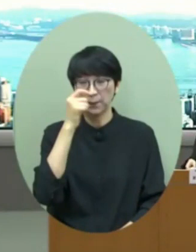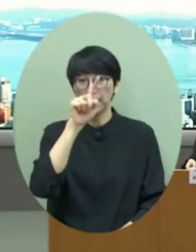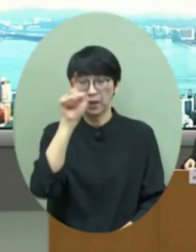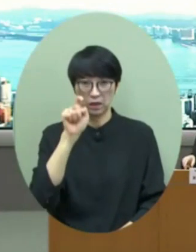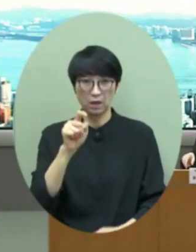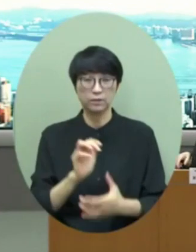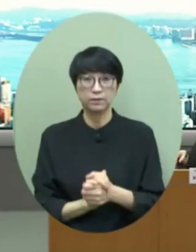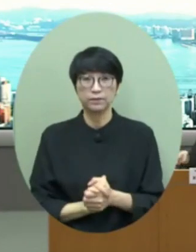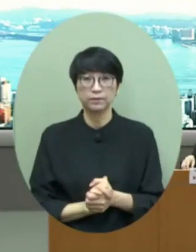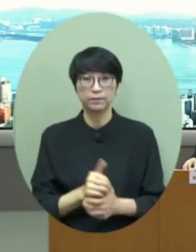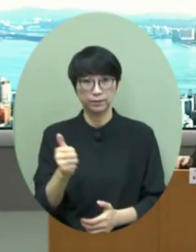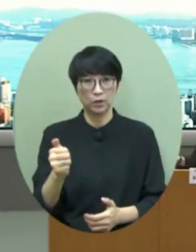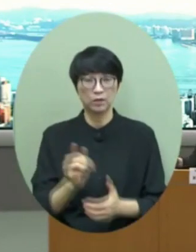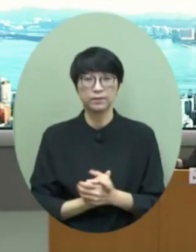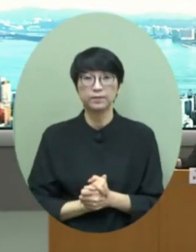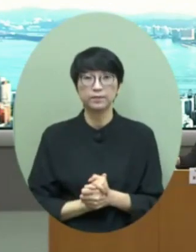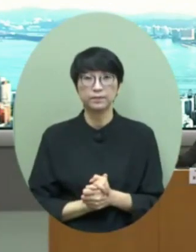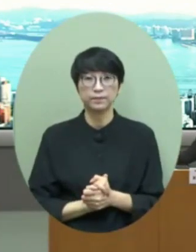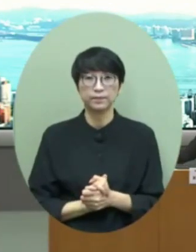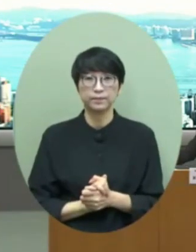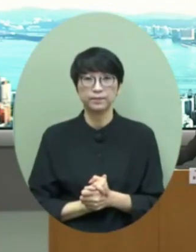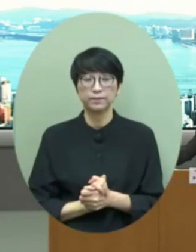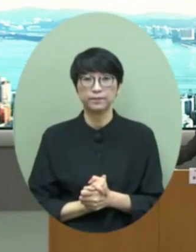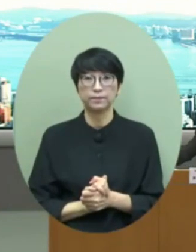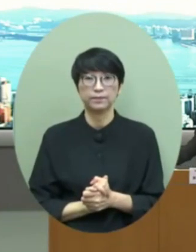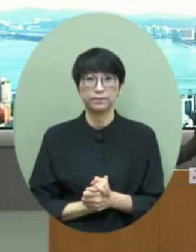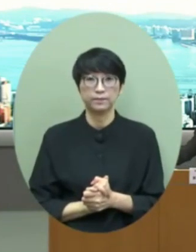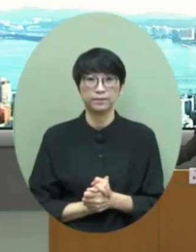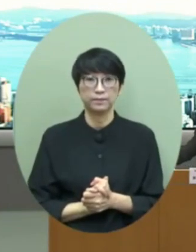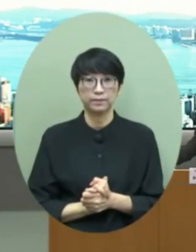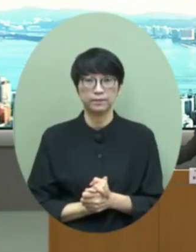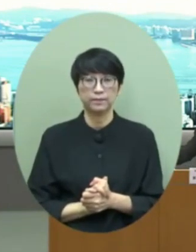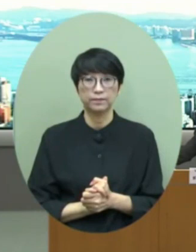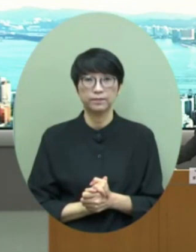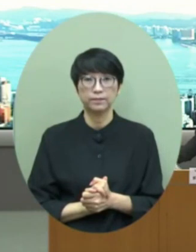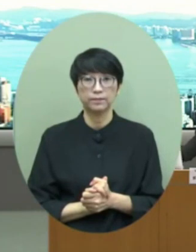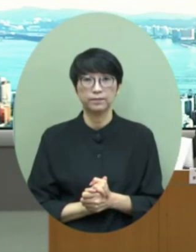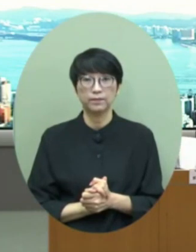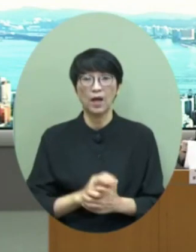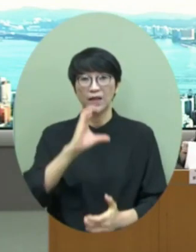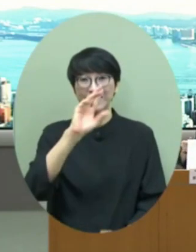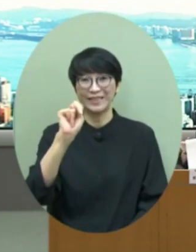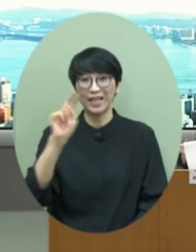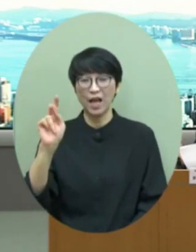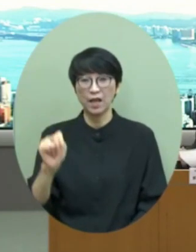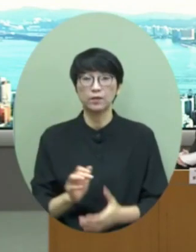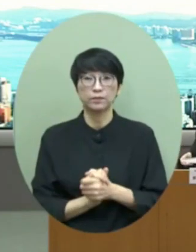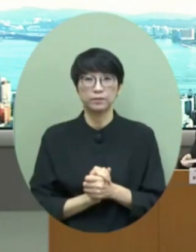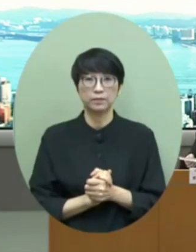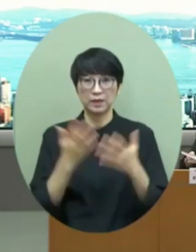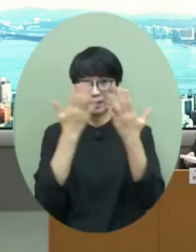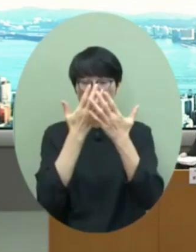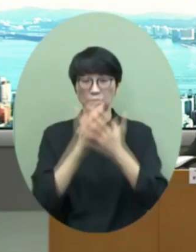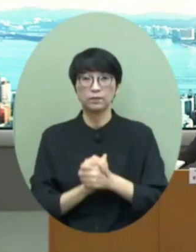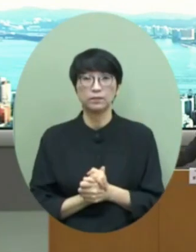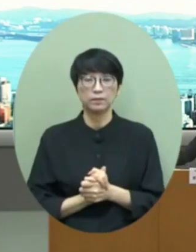Okay, please. Hi there, my name is Ivan Watson. I'm a reporter with CNN. Two questions for